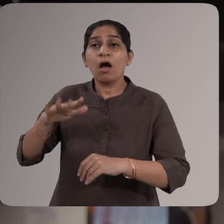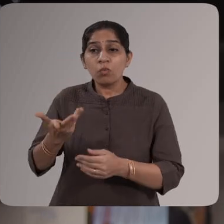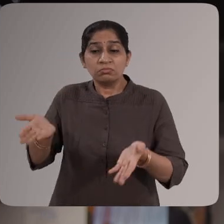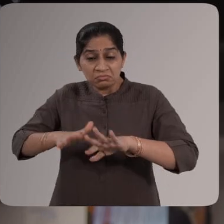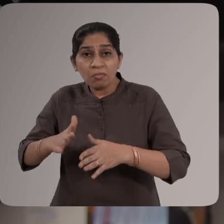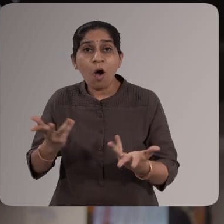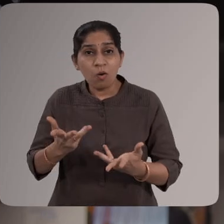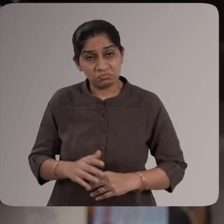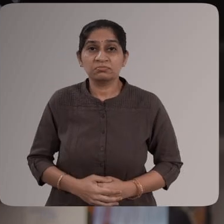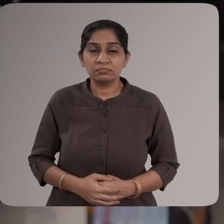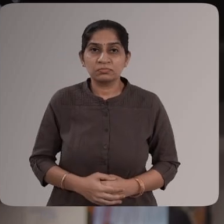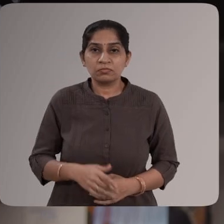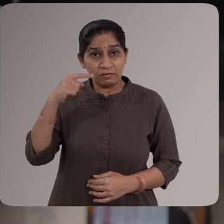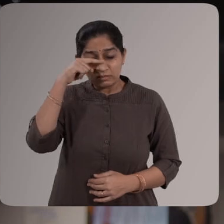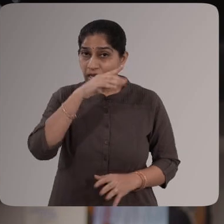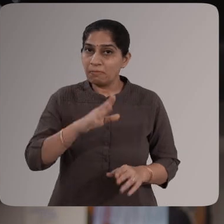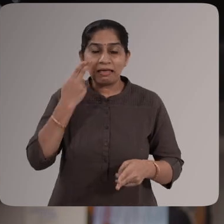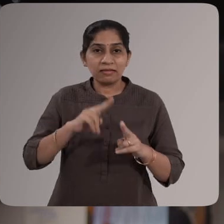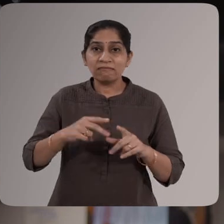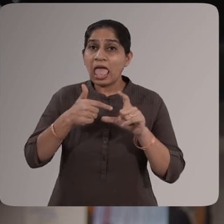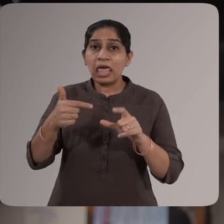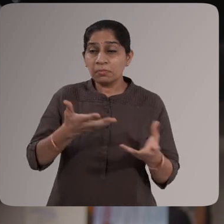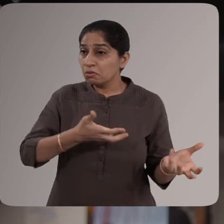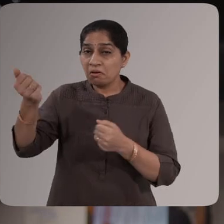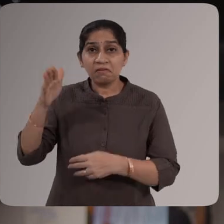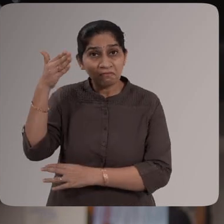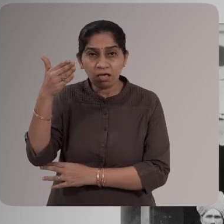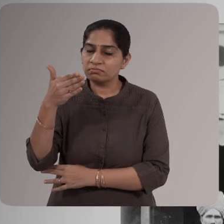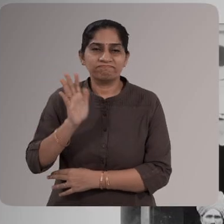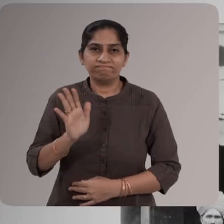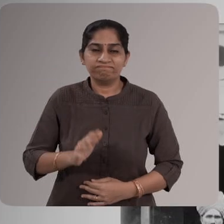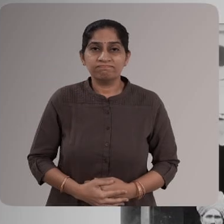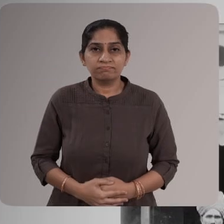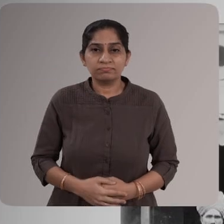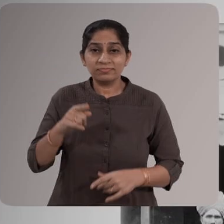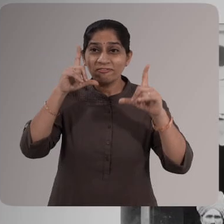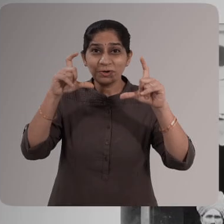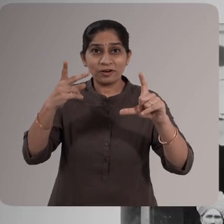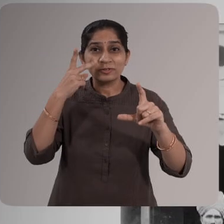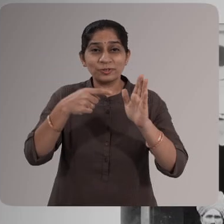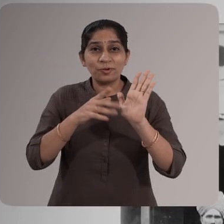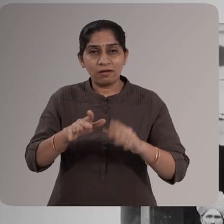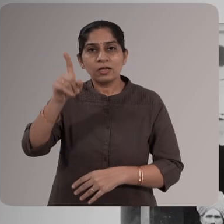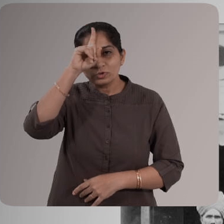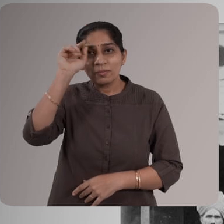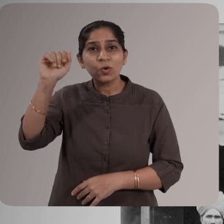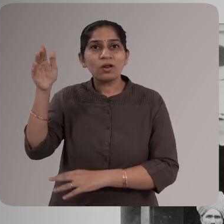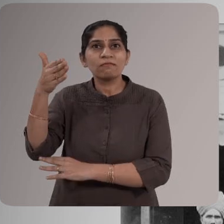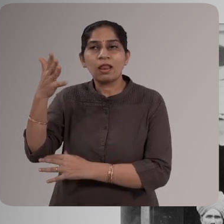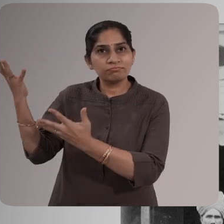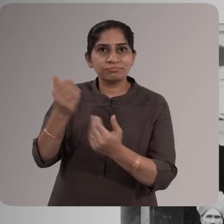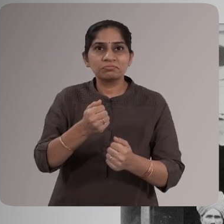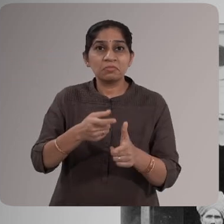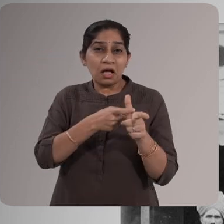and handled, and it was a disgrace for flags to fall into enemy hands. This photograph shows a captured German flag